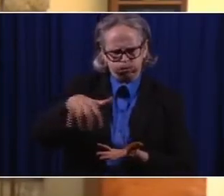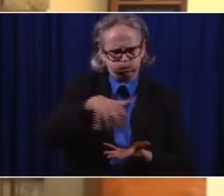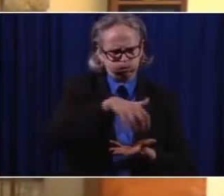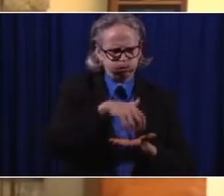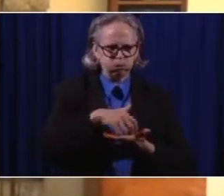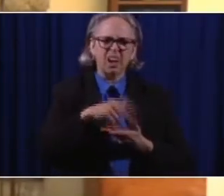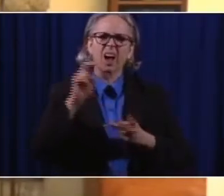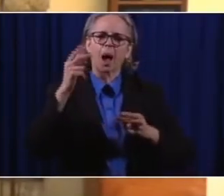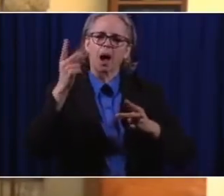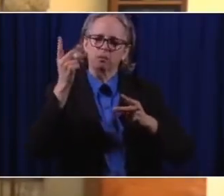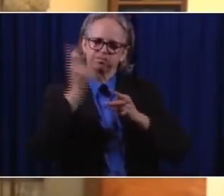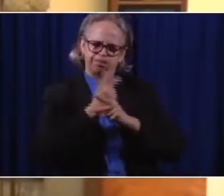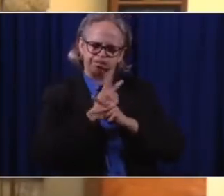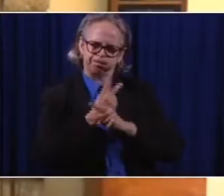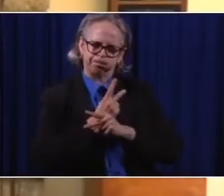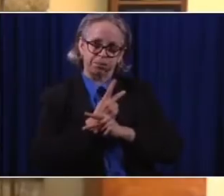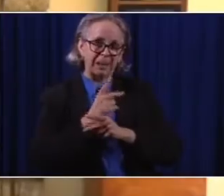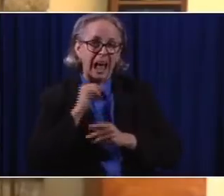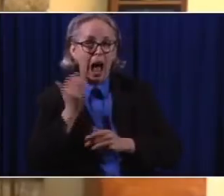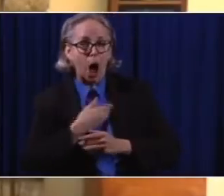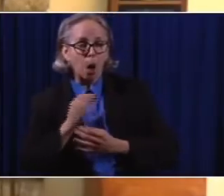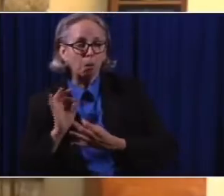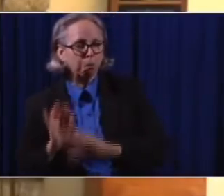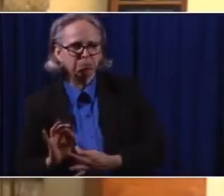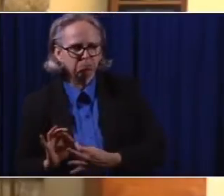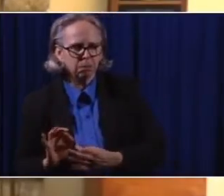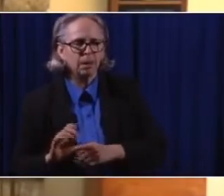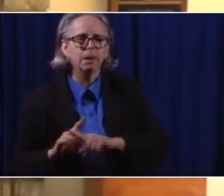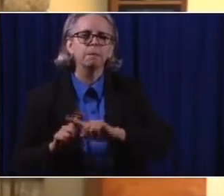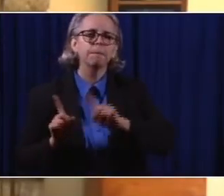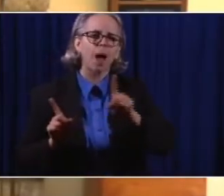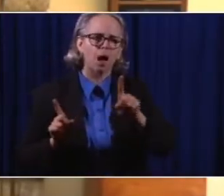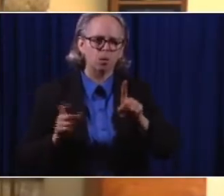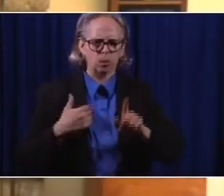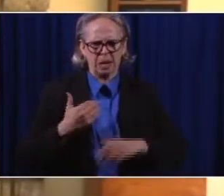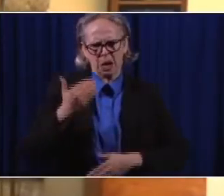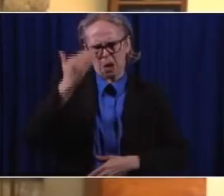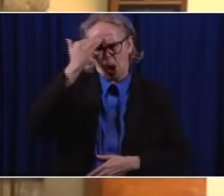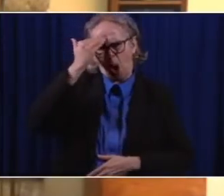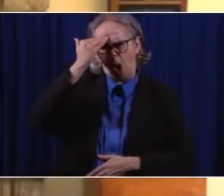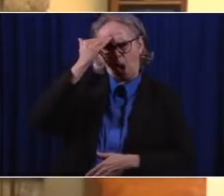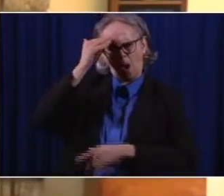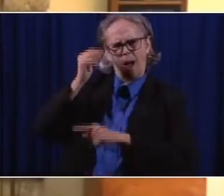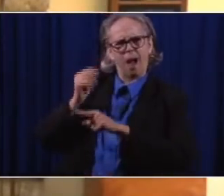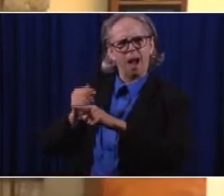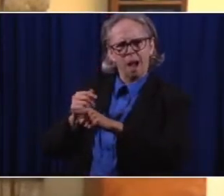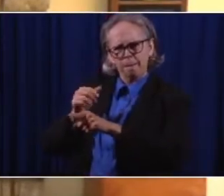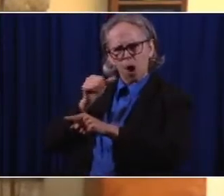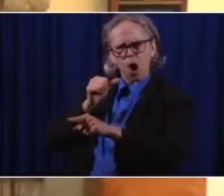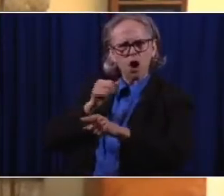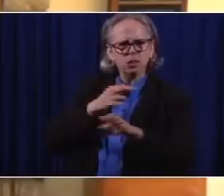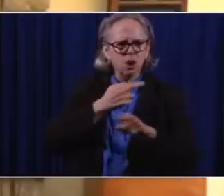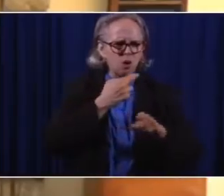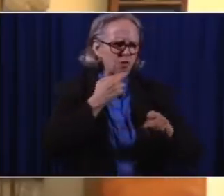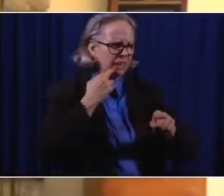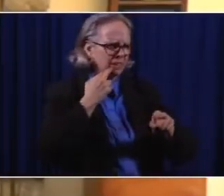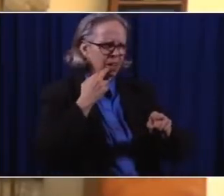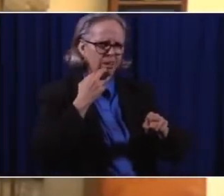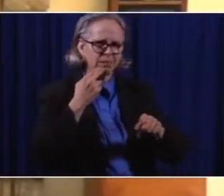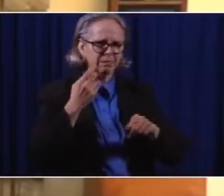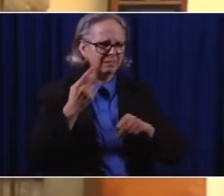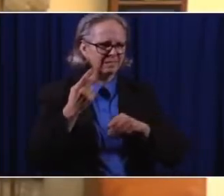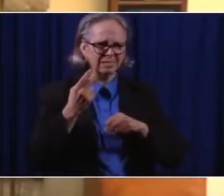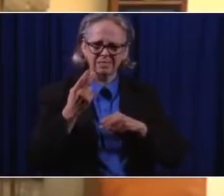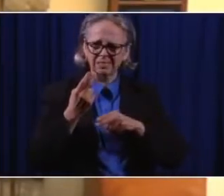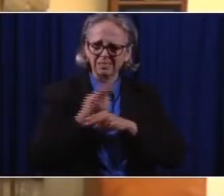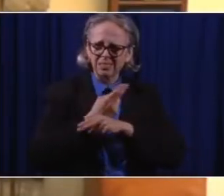masks. We know that in bars and restaurants, you cannot wear a mask at certain points, certainly when you're eating, certainly when you're